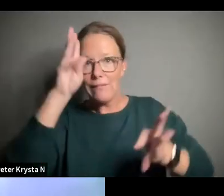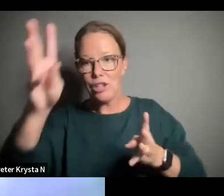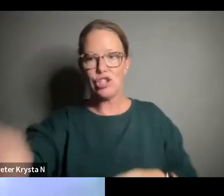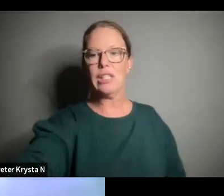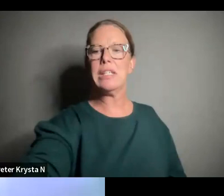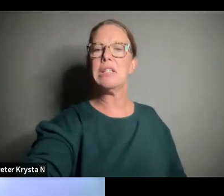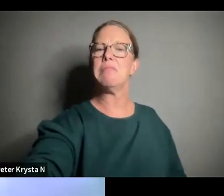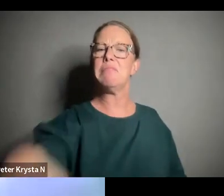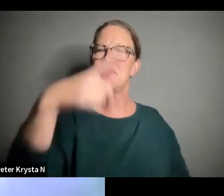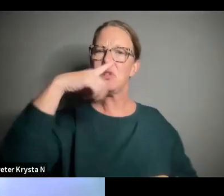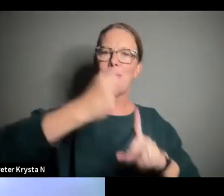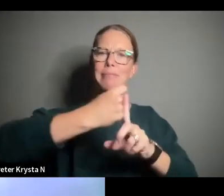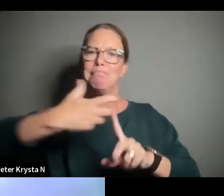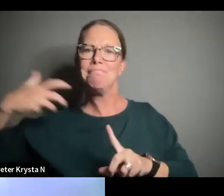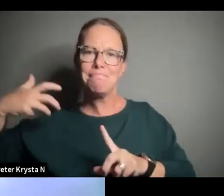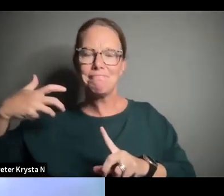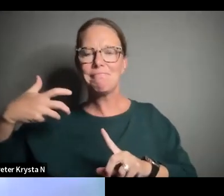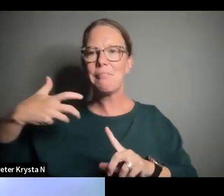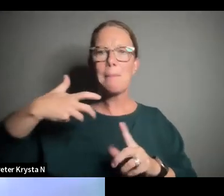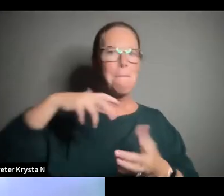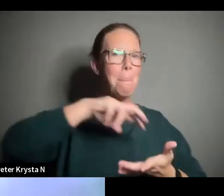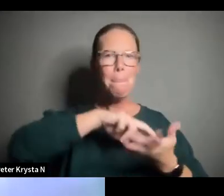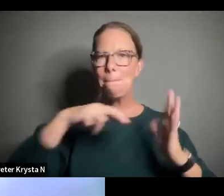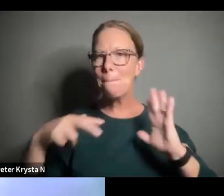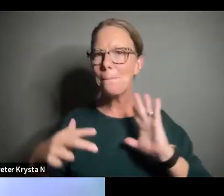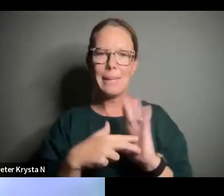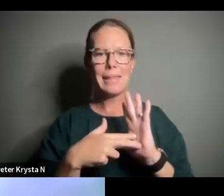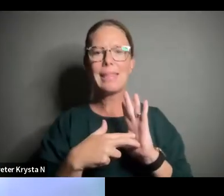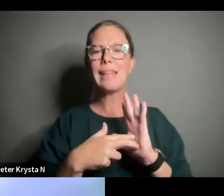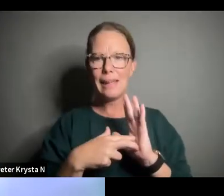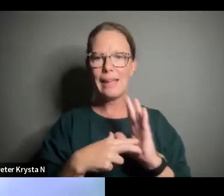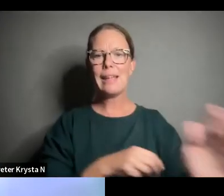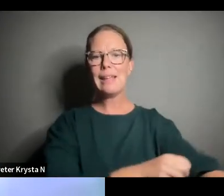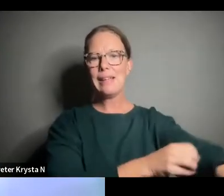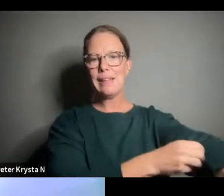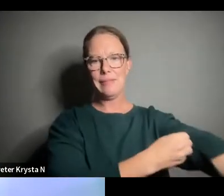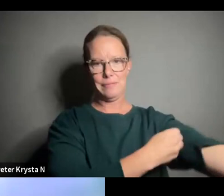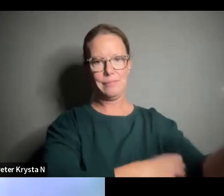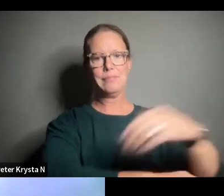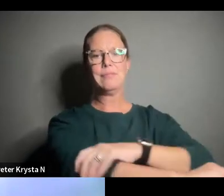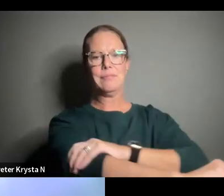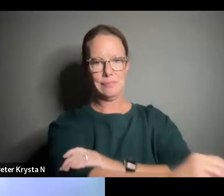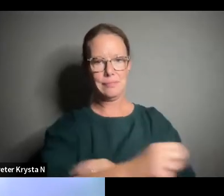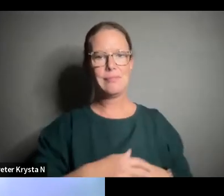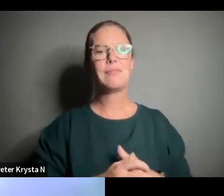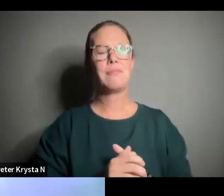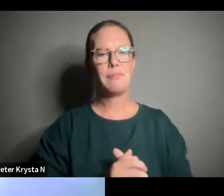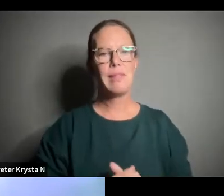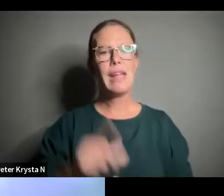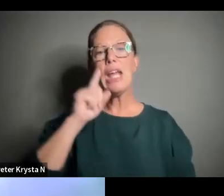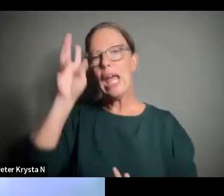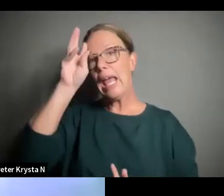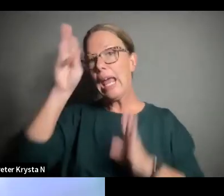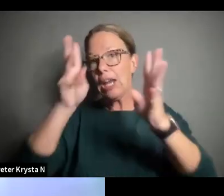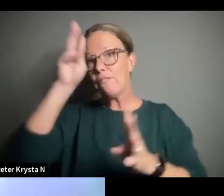you talk more about what that means and what that does? Yeah, so innovation is something we're